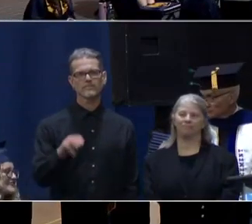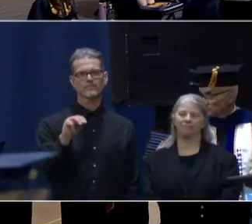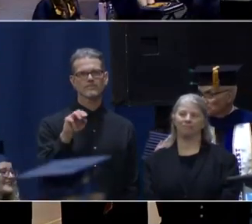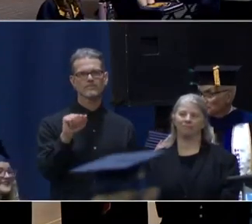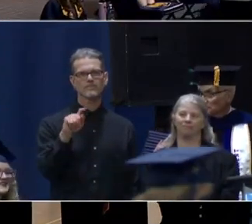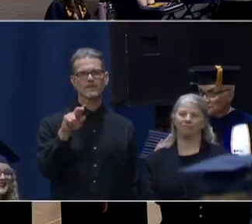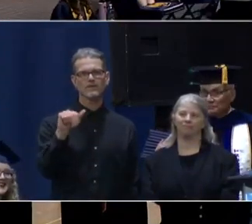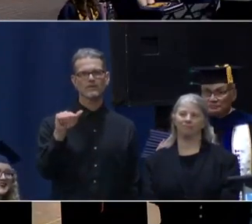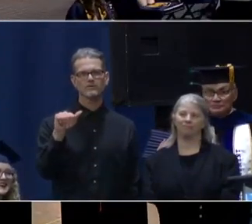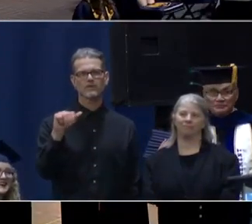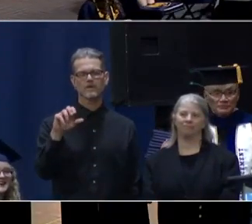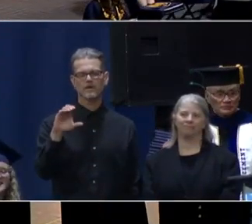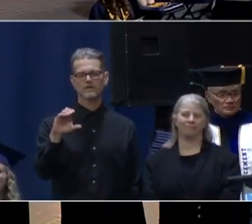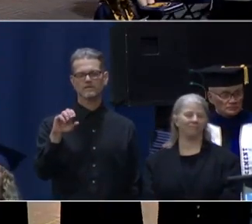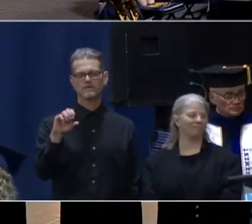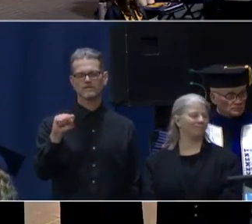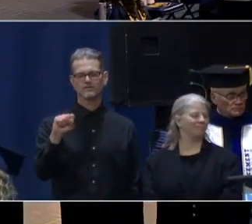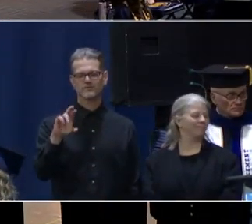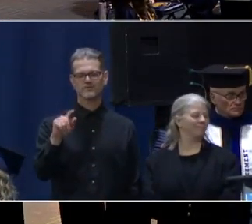Maxwell Kershisnik.